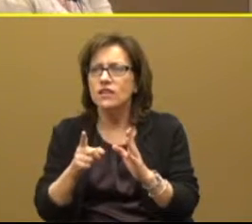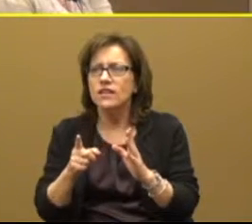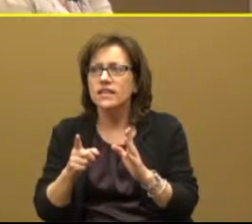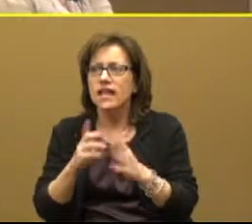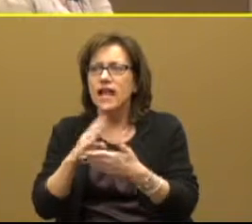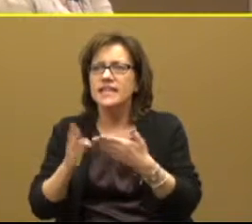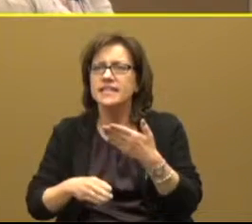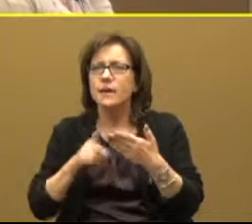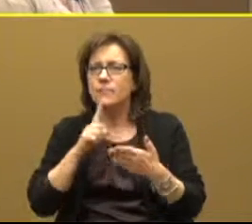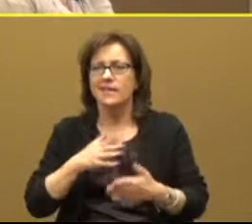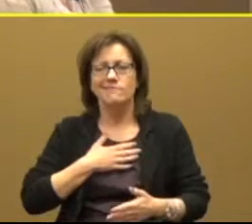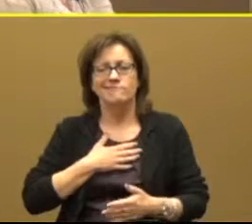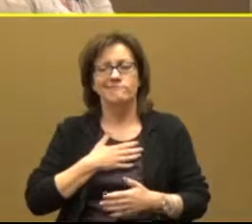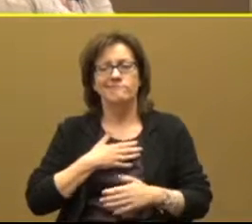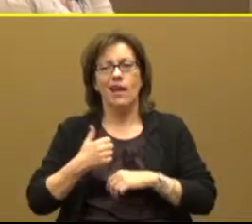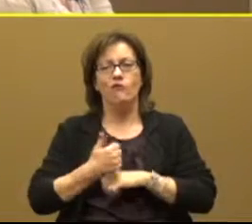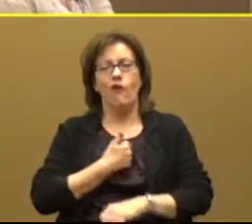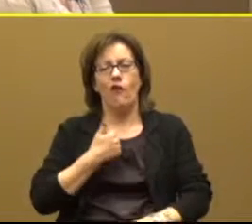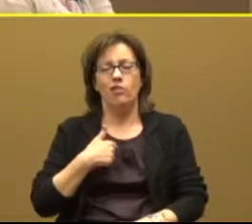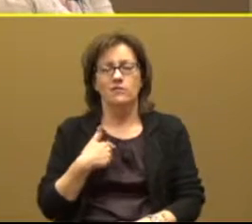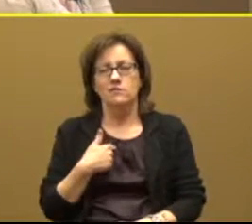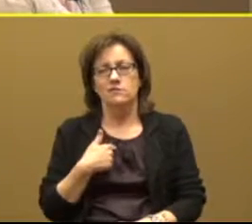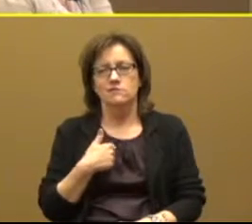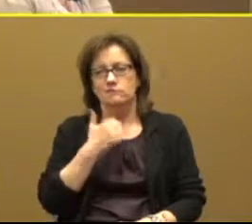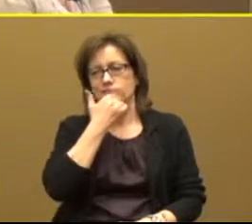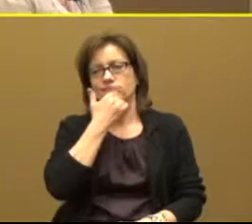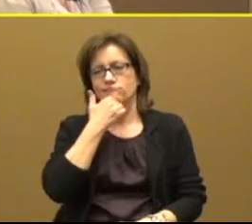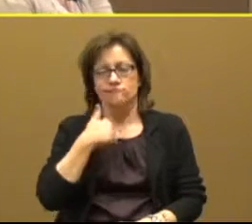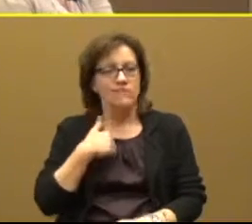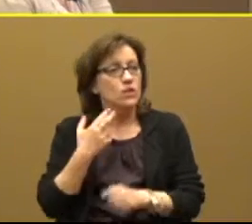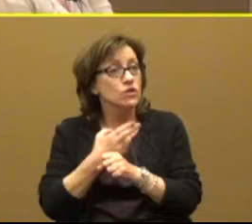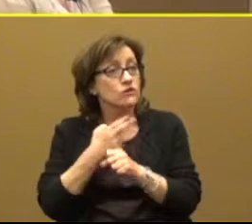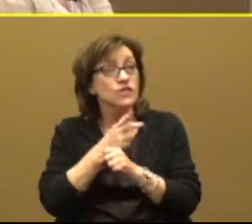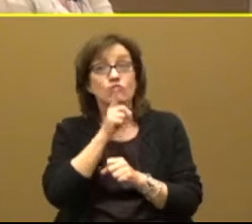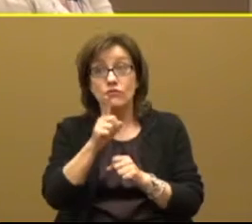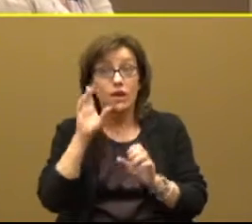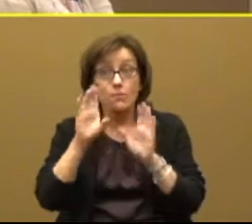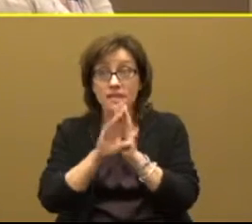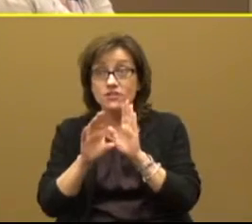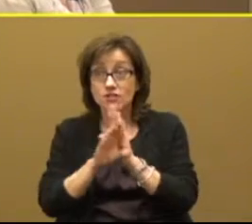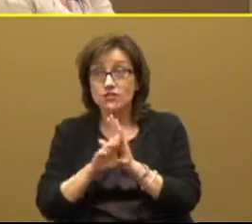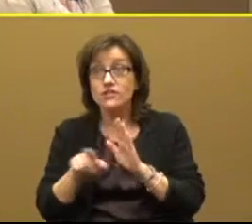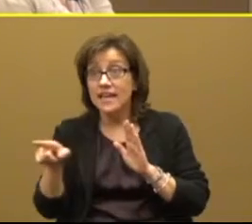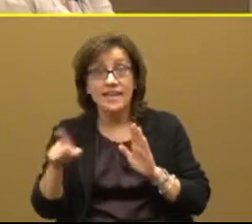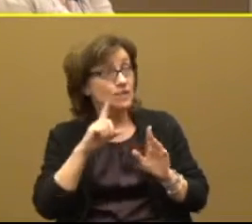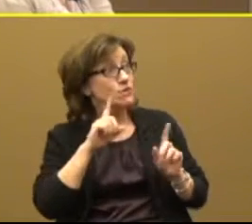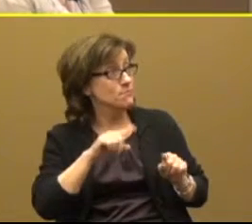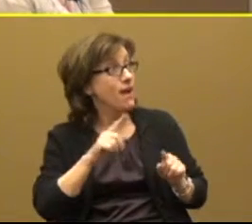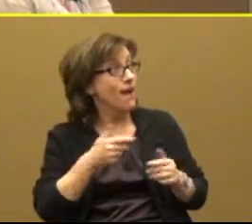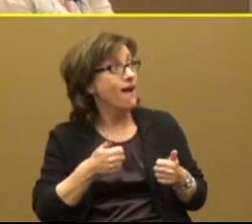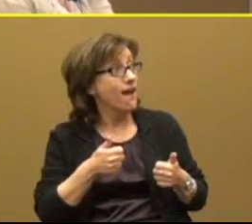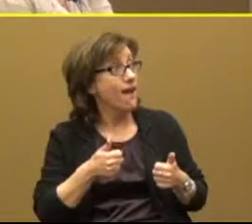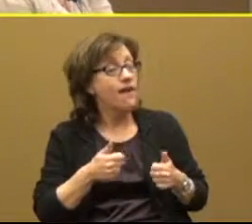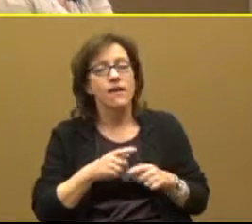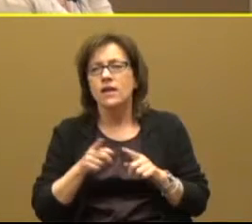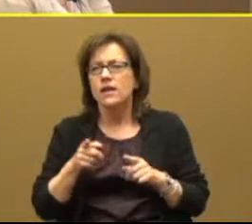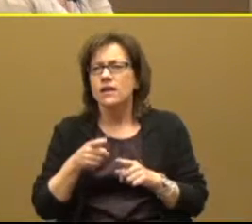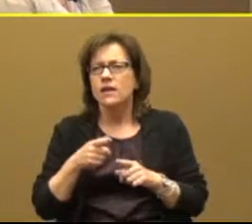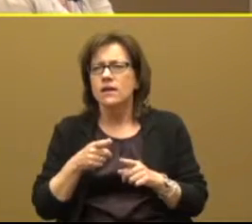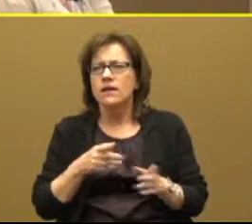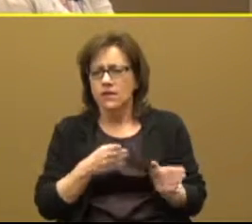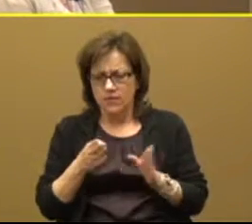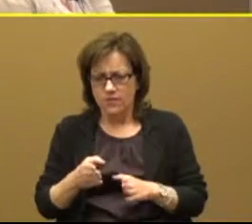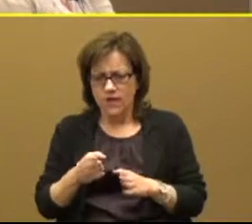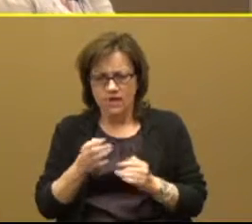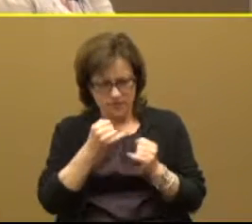ended up being our fault, because we were using real pictures, which he was responding to, and he had no clue what